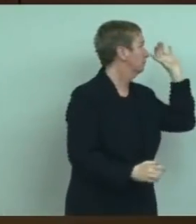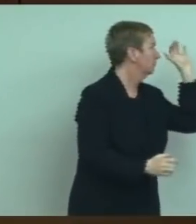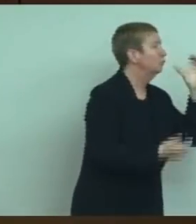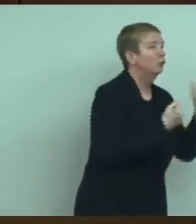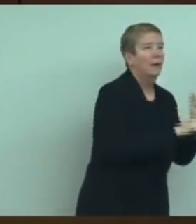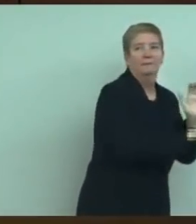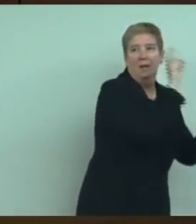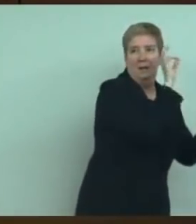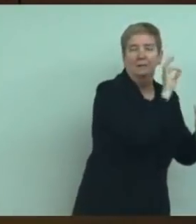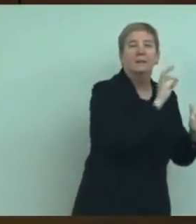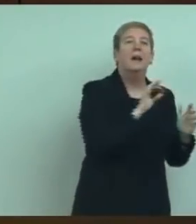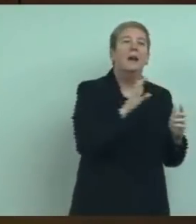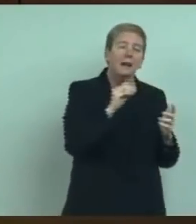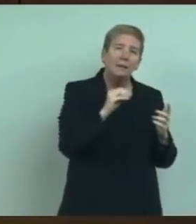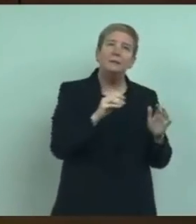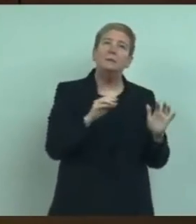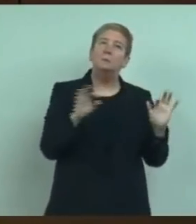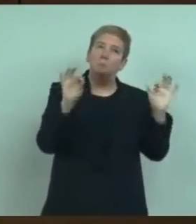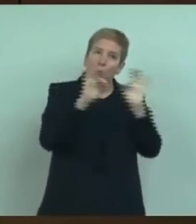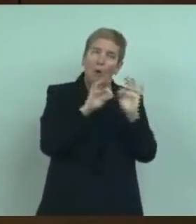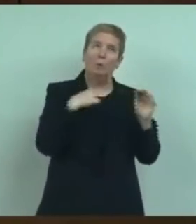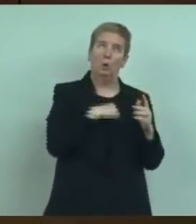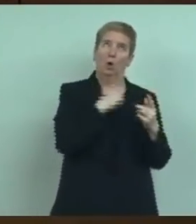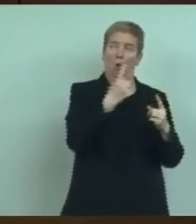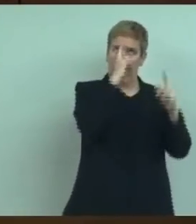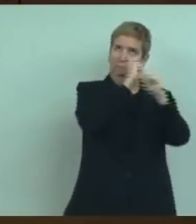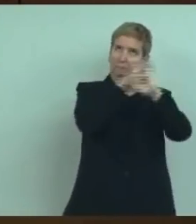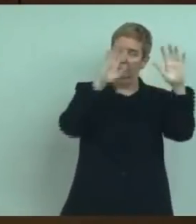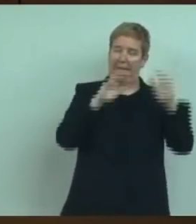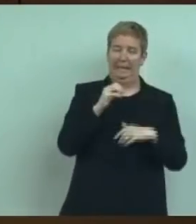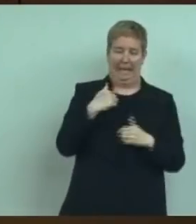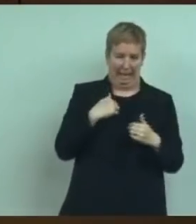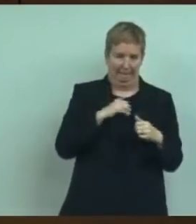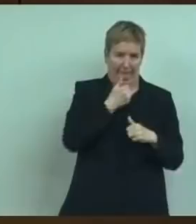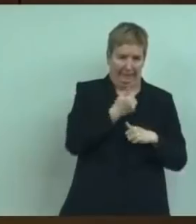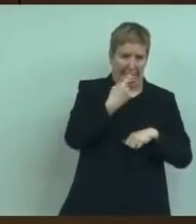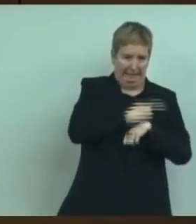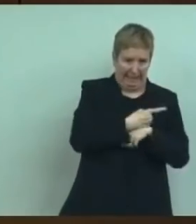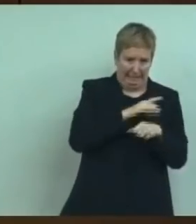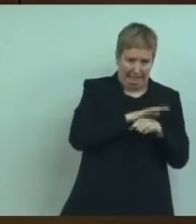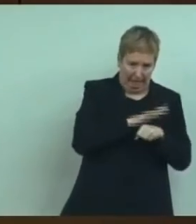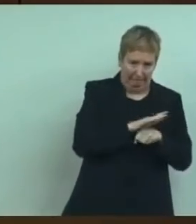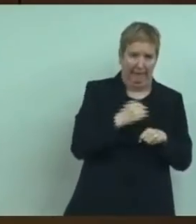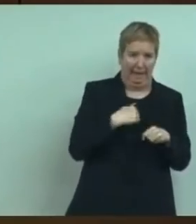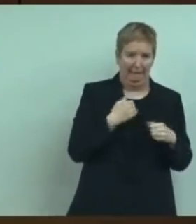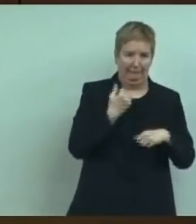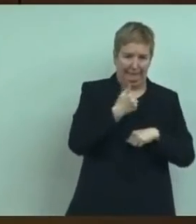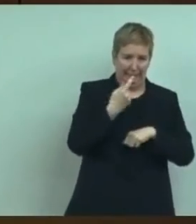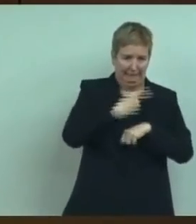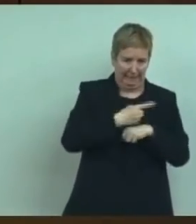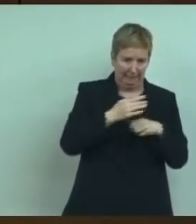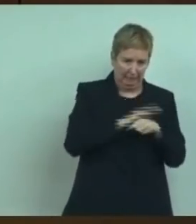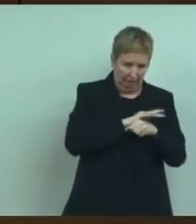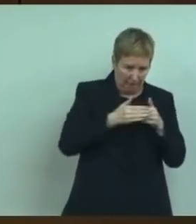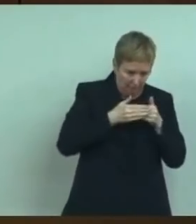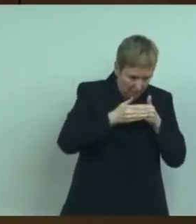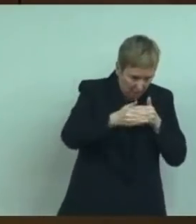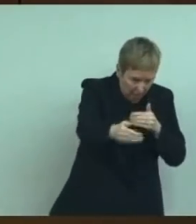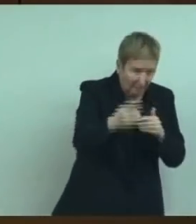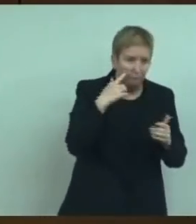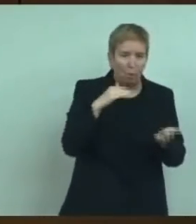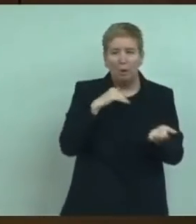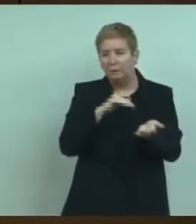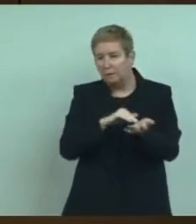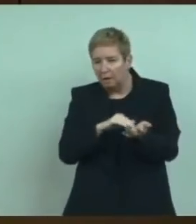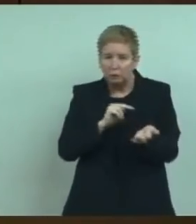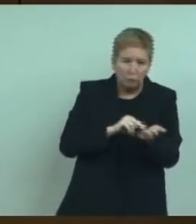at this in the context of a 10-day supply starting, today, making sure that we can meet those needs for our first responders and